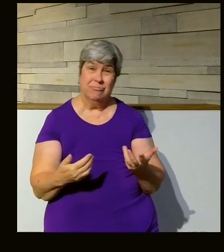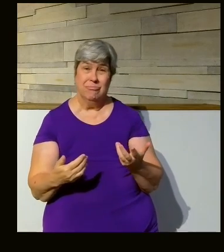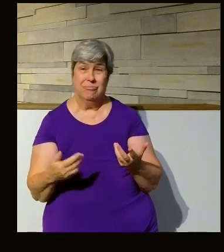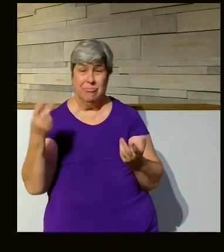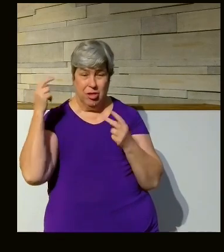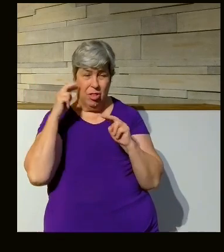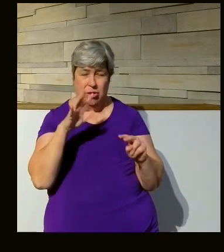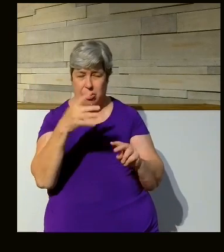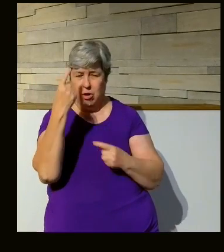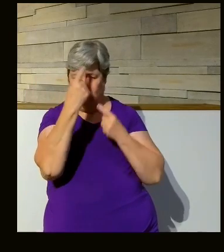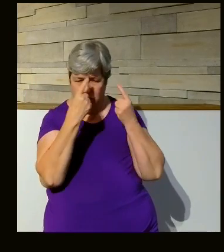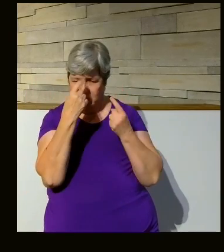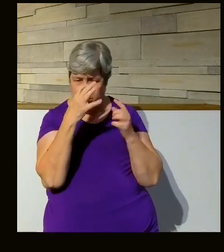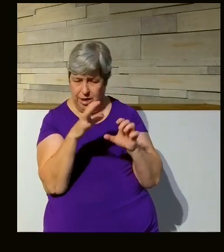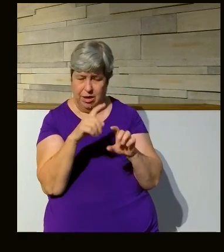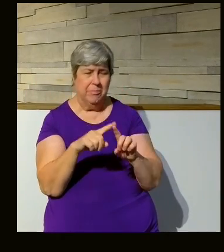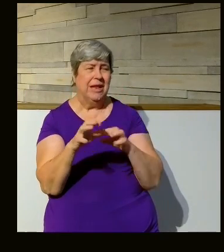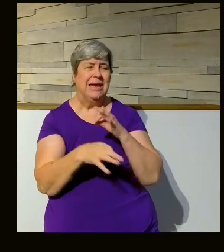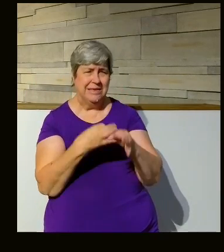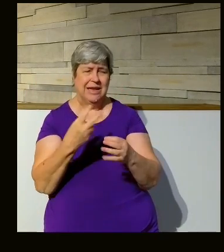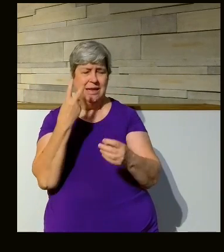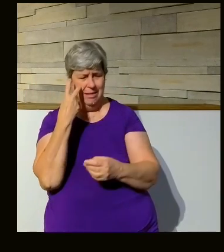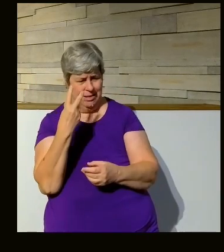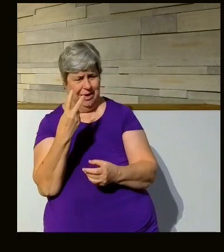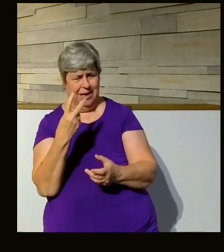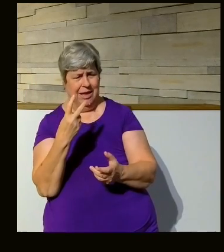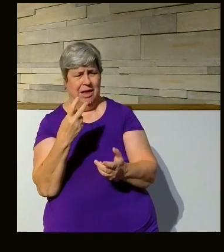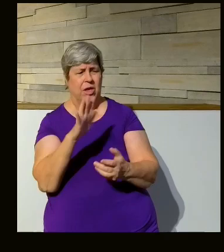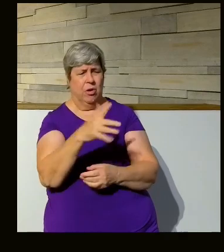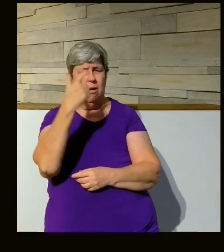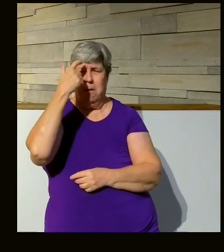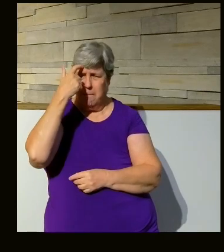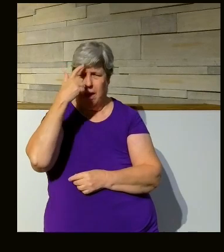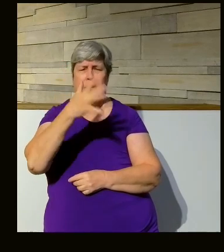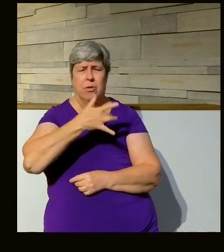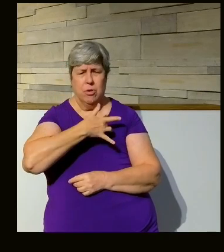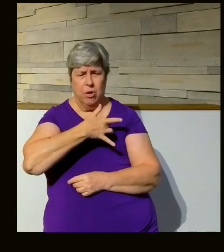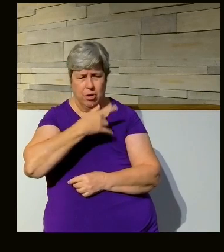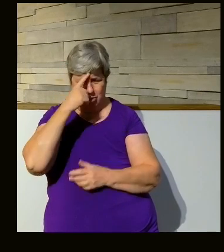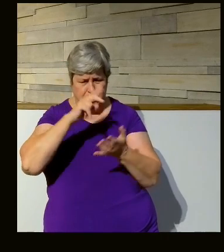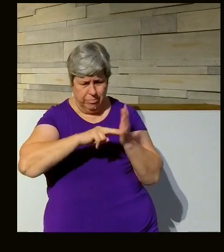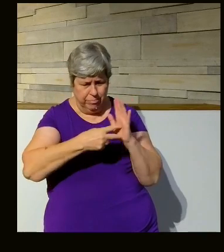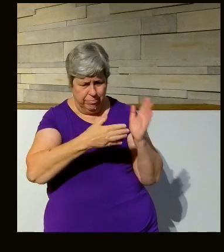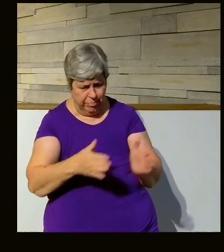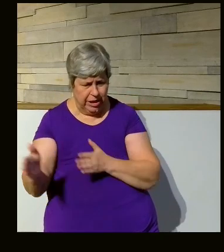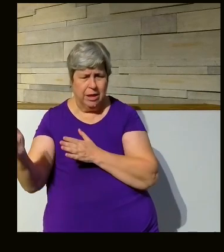what we're thinking and doing, but He's looking really at what we're thinking, with what we're doing with our minds, our hearts, and our intentions.